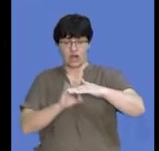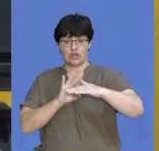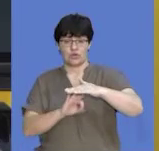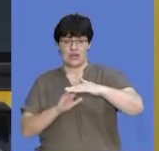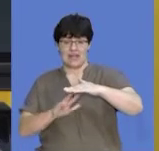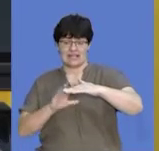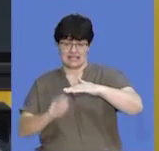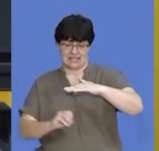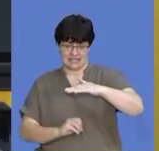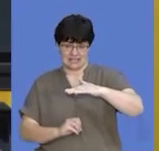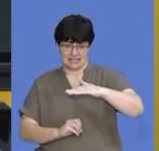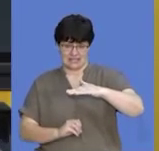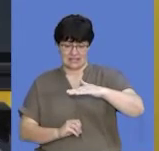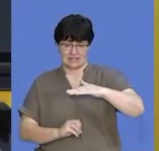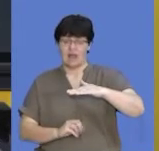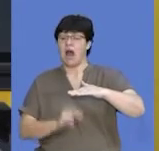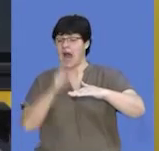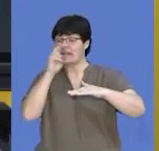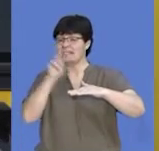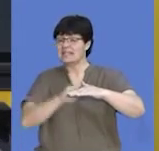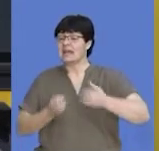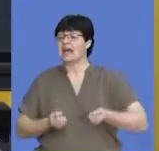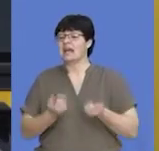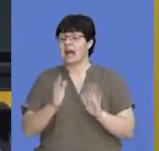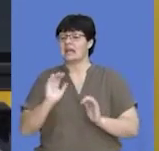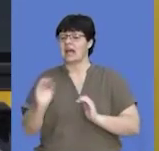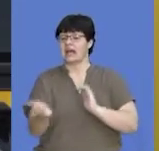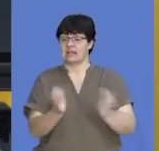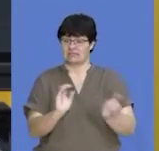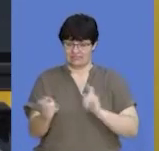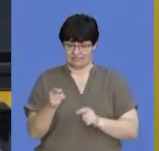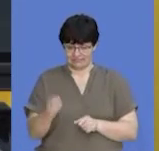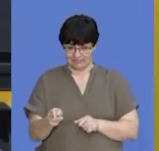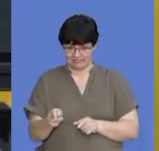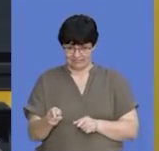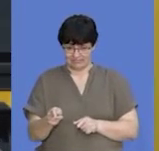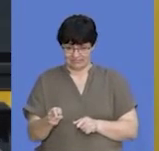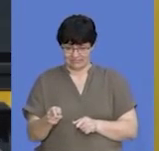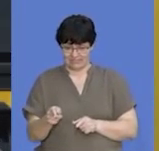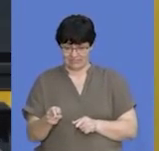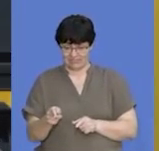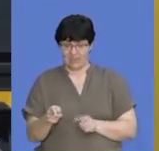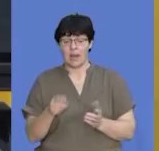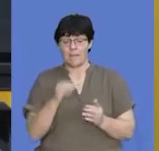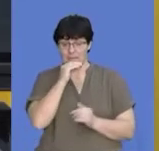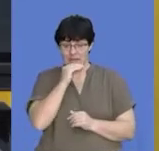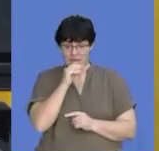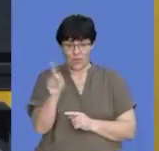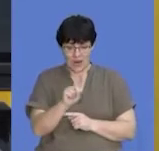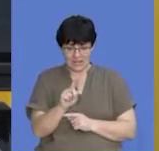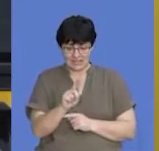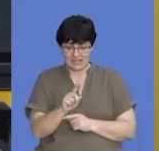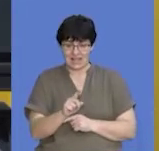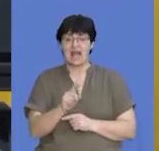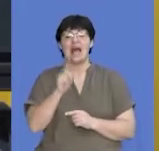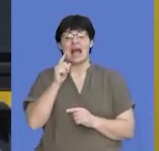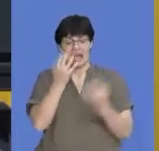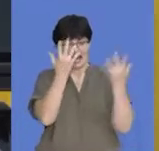meters. And note, I need to express gradient as a ratio. That means I need to do a calculation